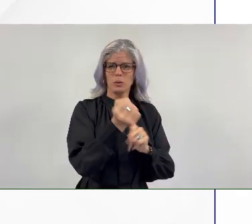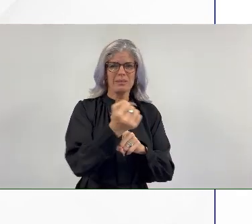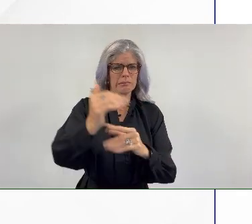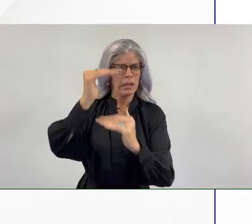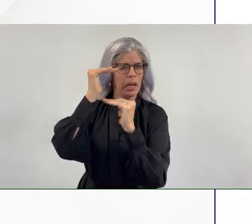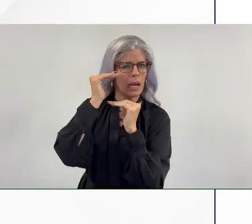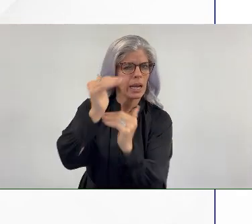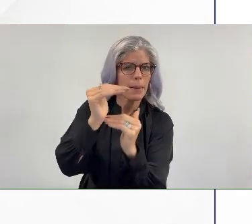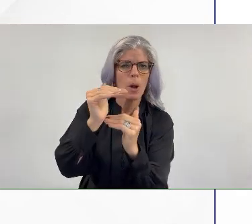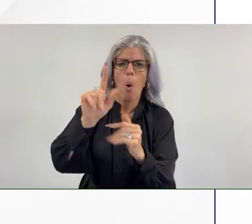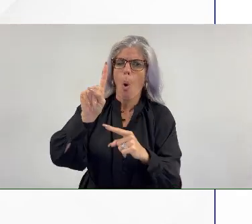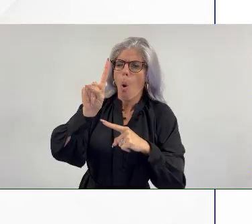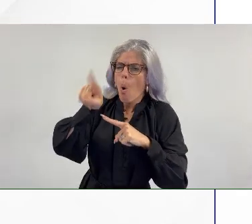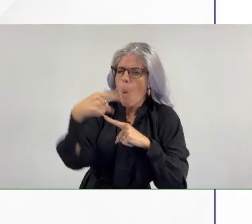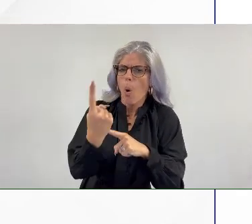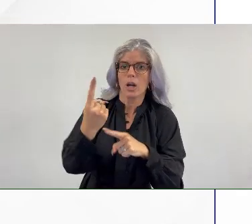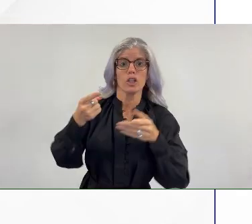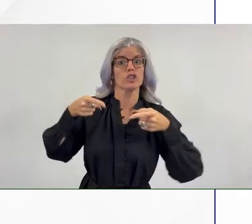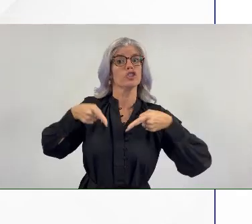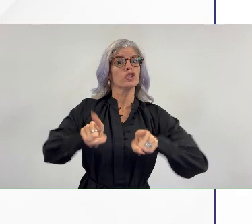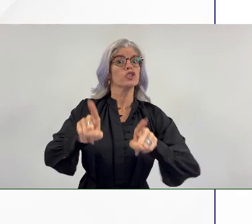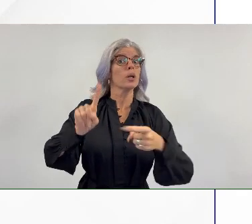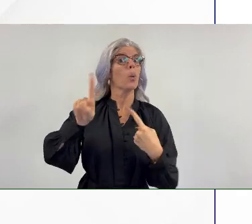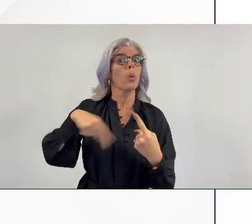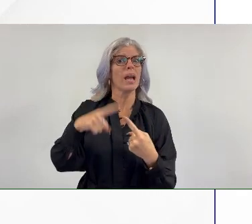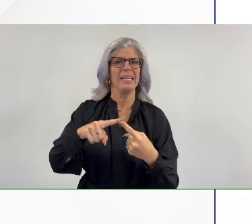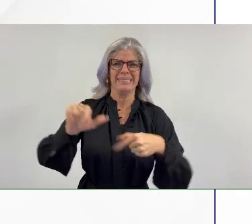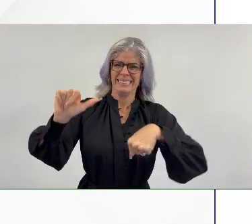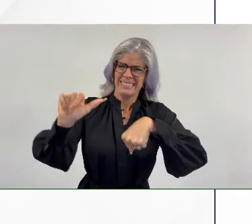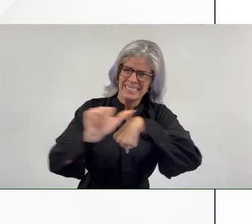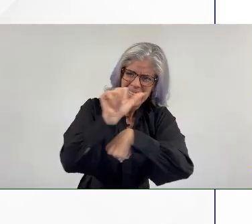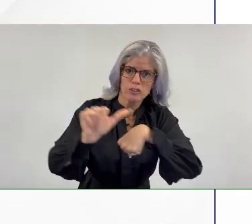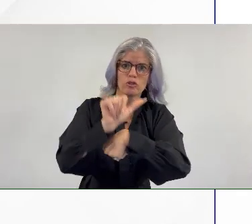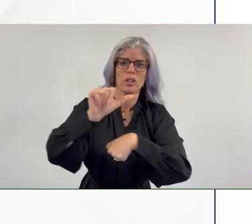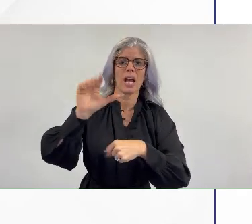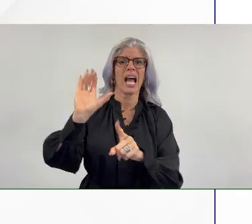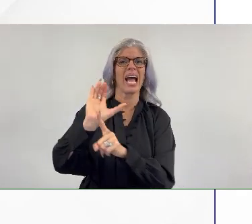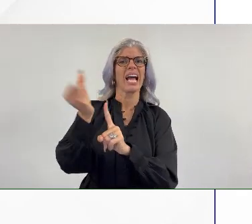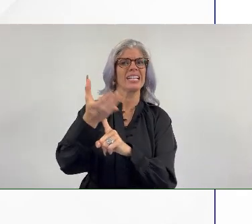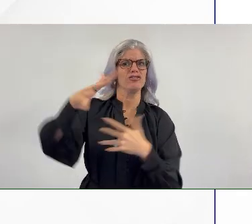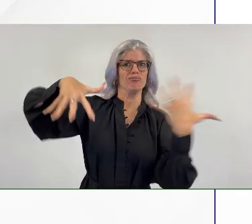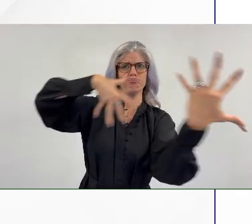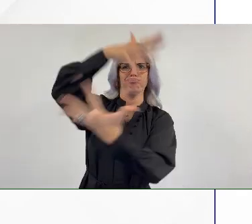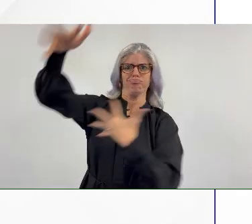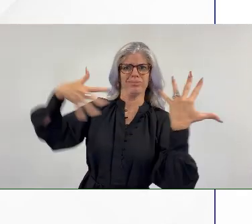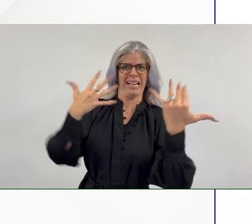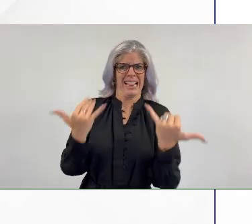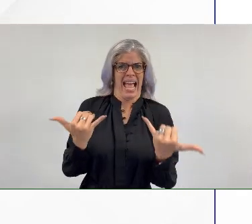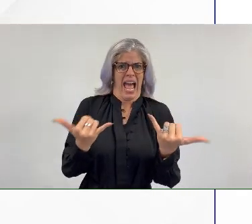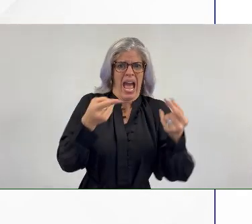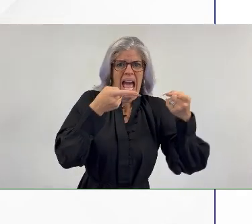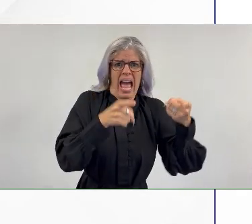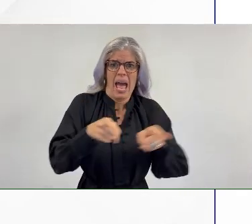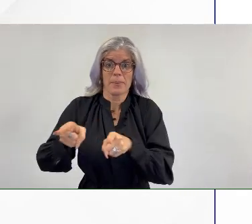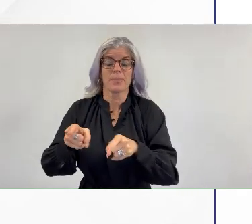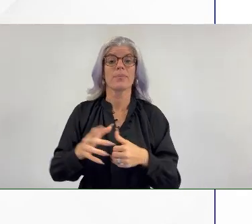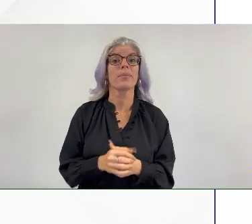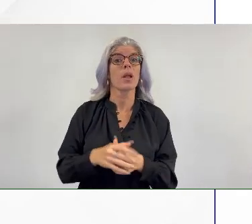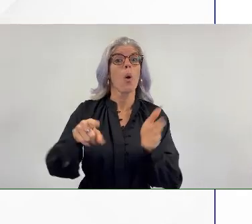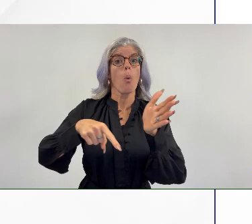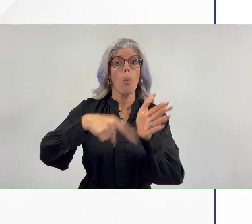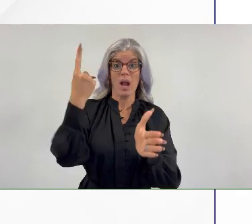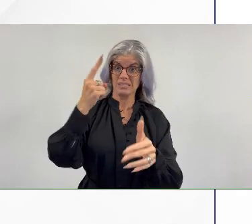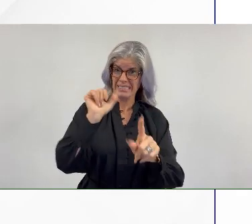condition exists. Once the condition is over, FEMA would expect the applicant to terminate these contracts and competitively procure a